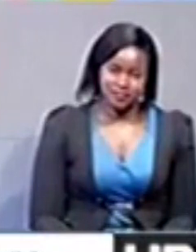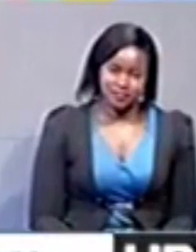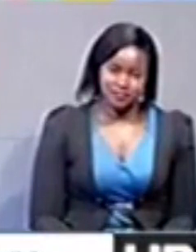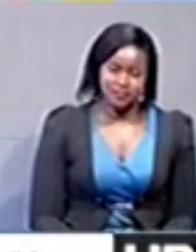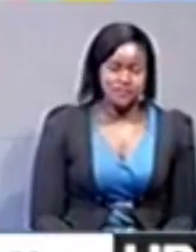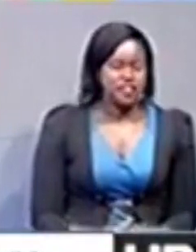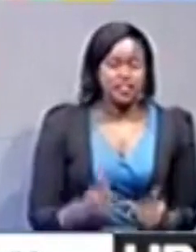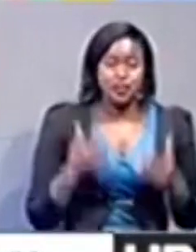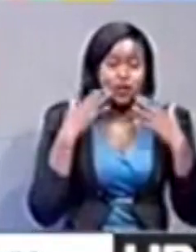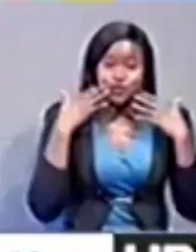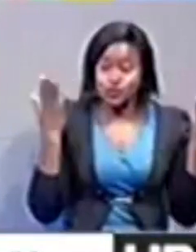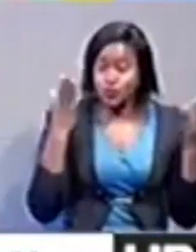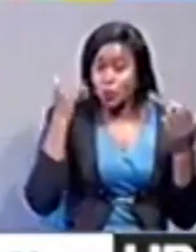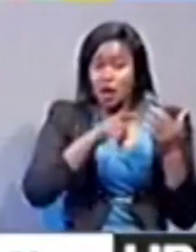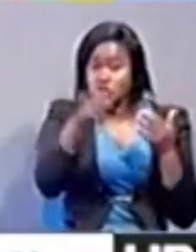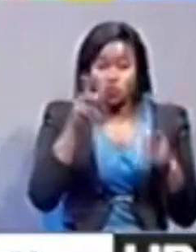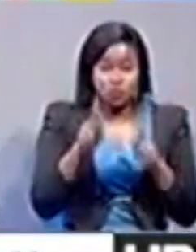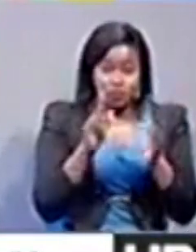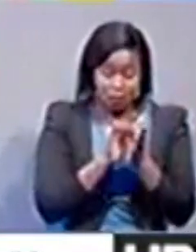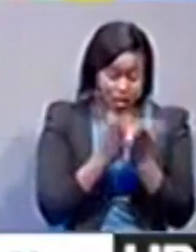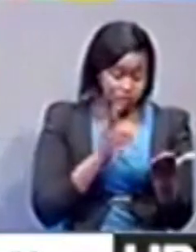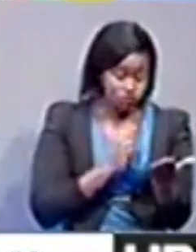I don't know why you people, you never read the Bible very well.